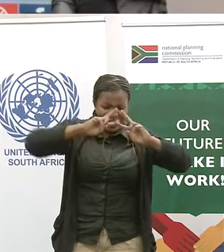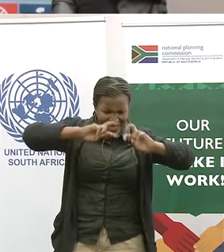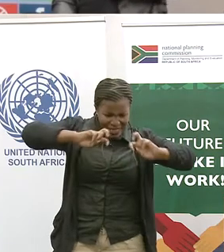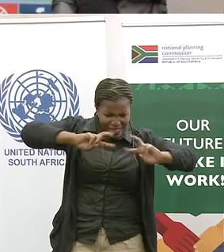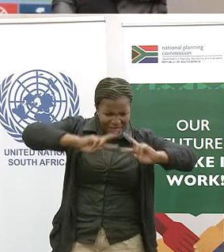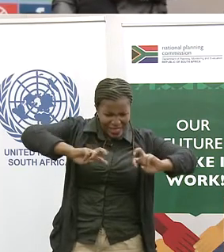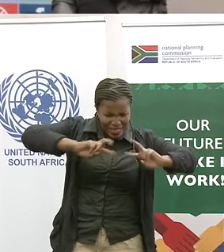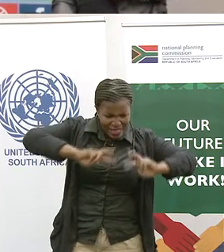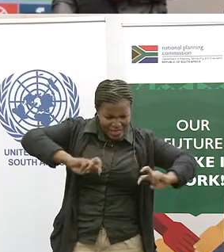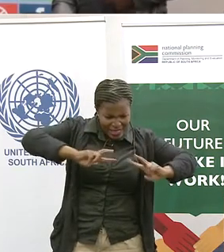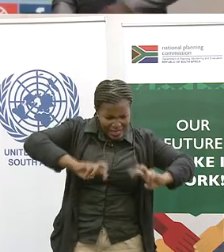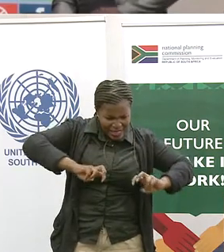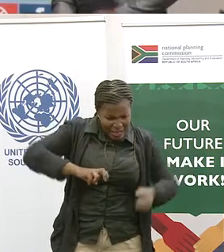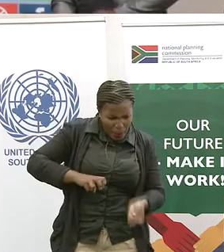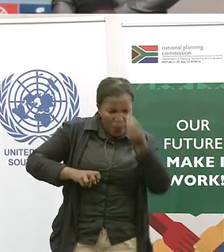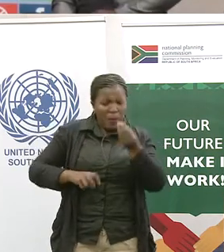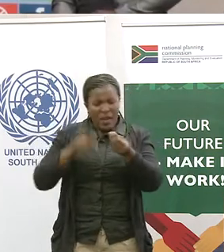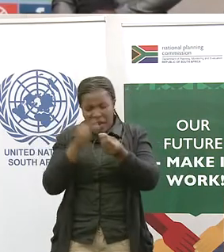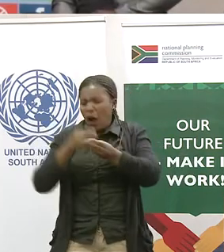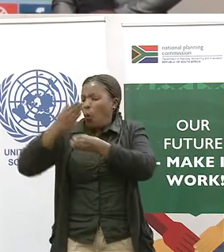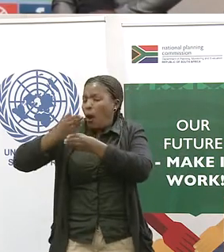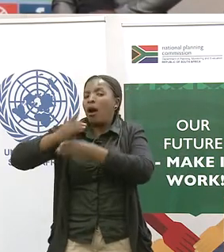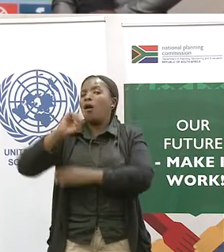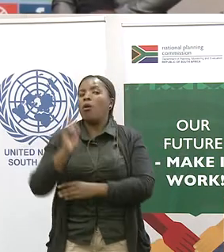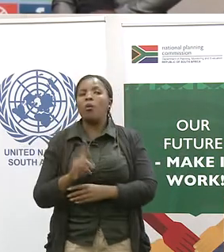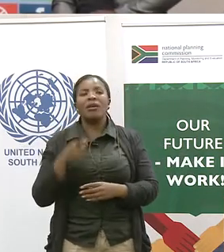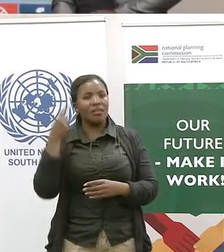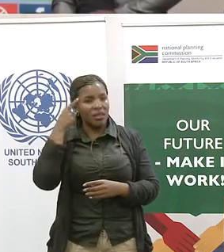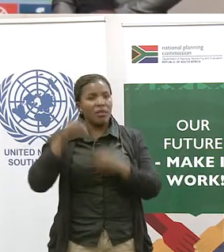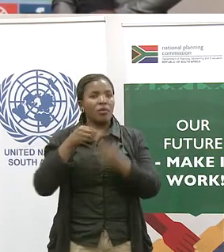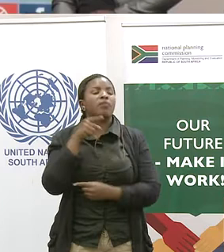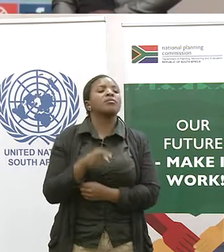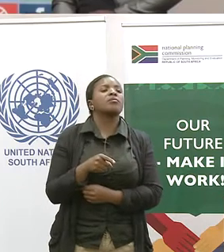if we were to move forward with disability. And for me, for example,